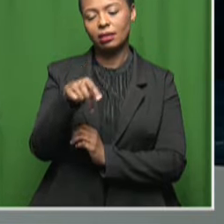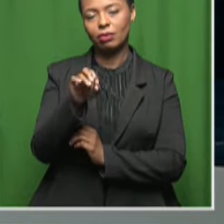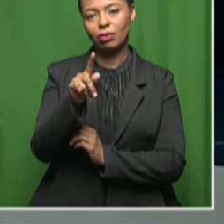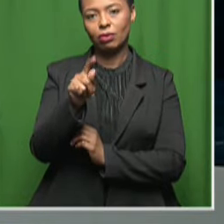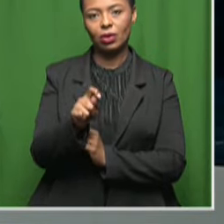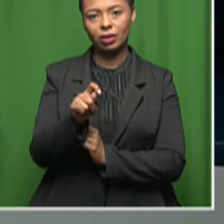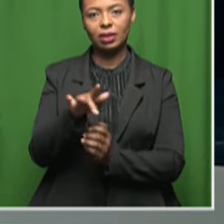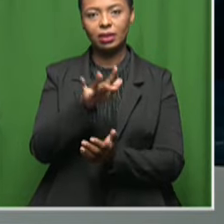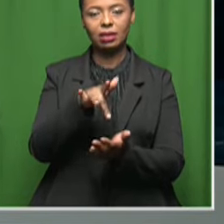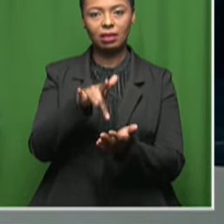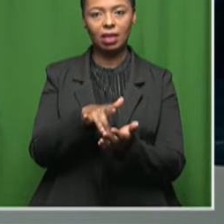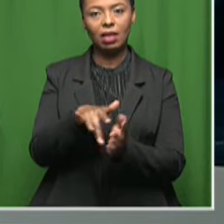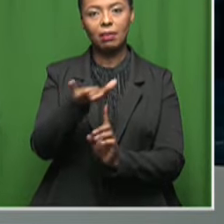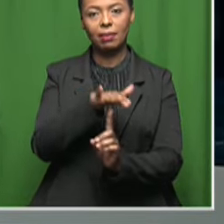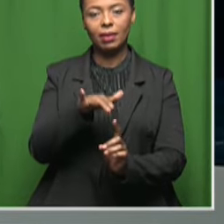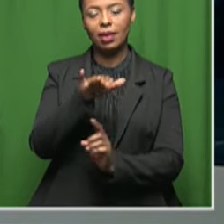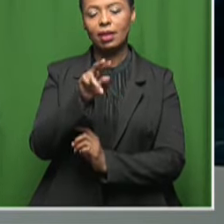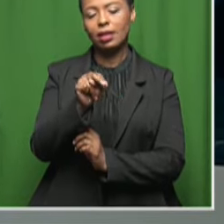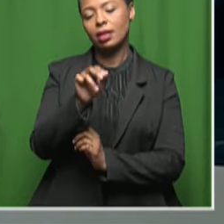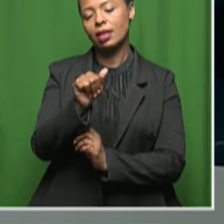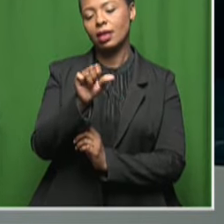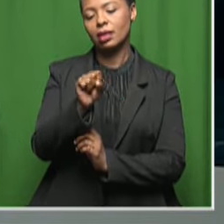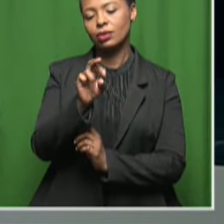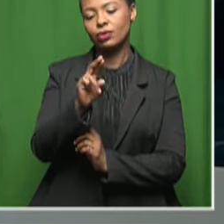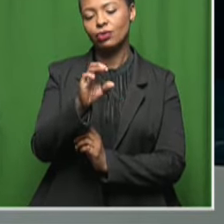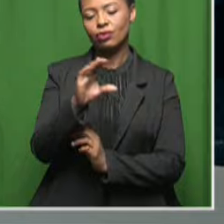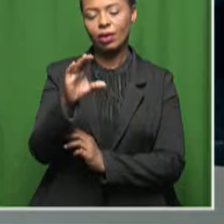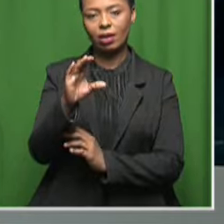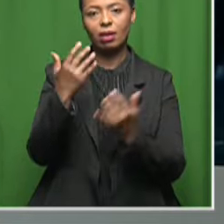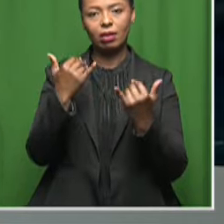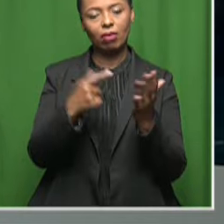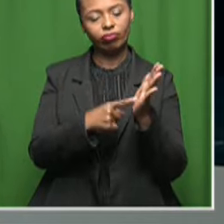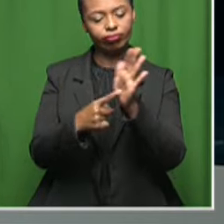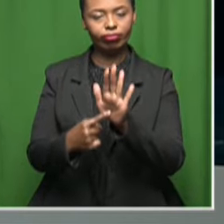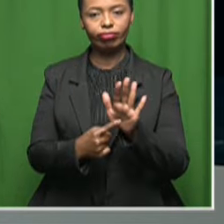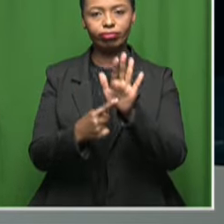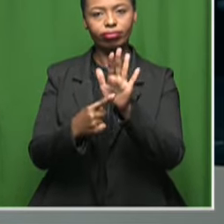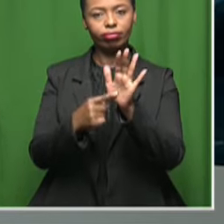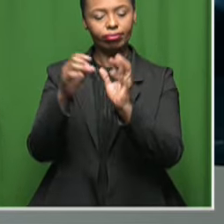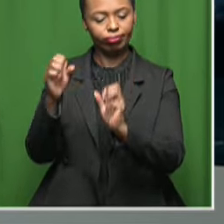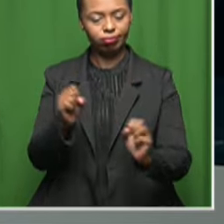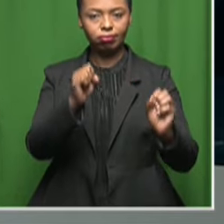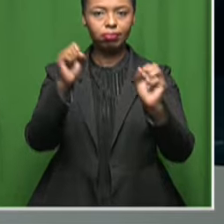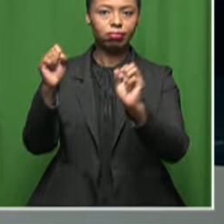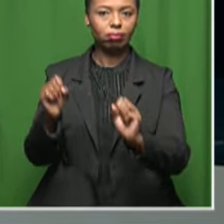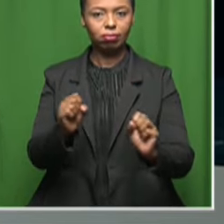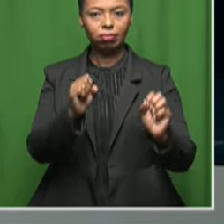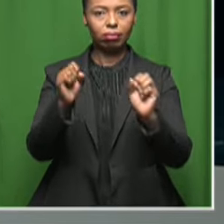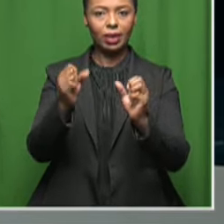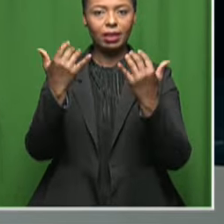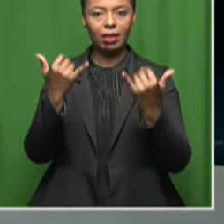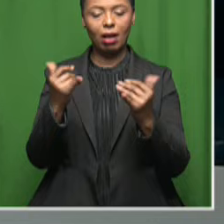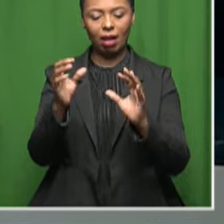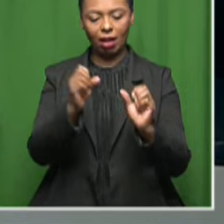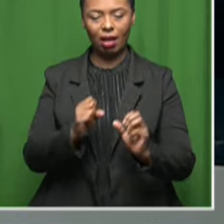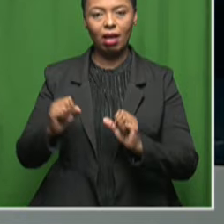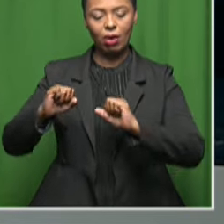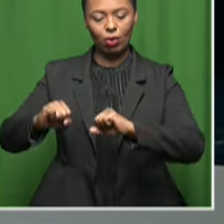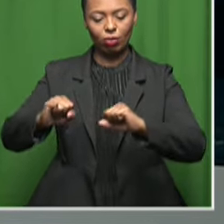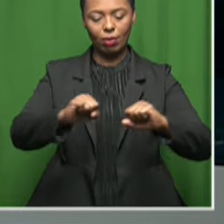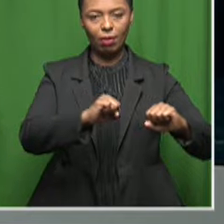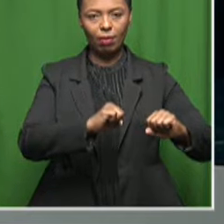continues behind closed doors, but we are trying to sift through the elements that are now contained in what has been a consensus adoption, a